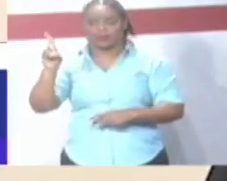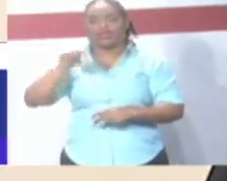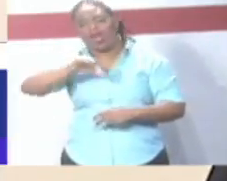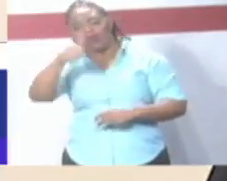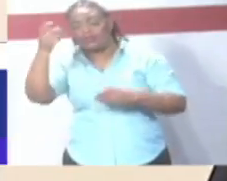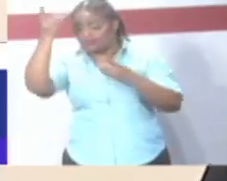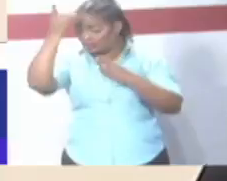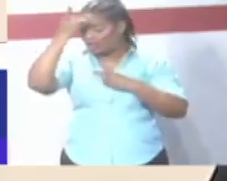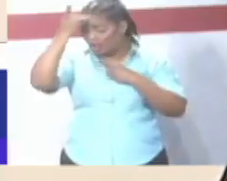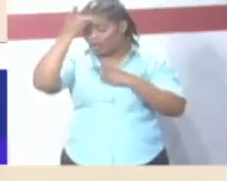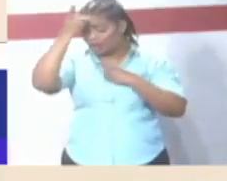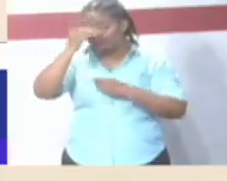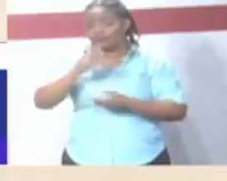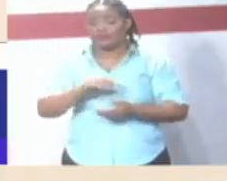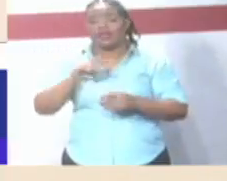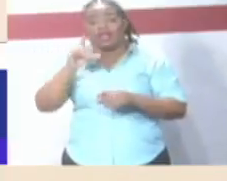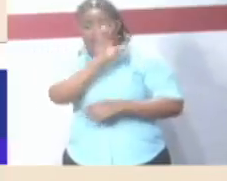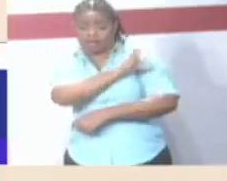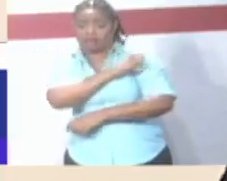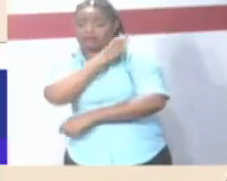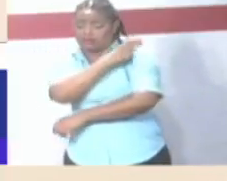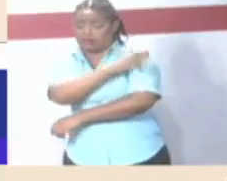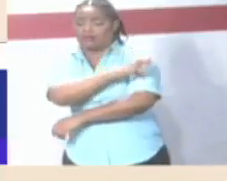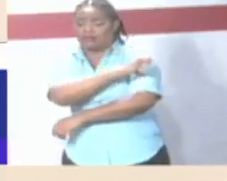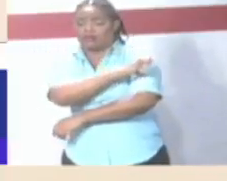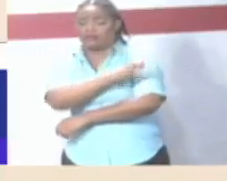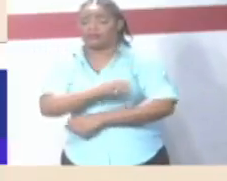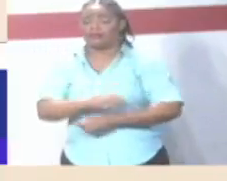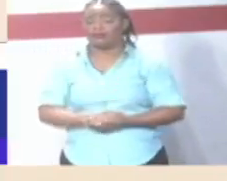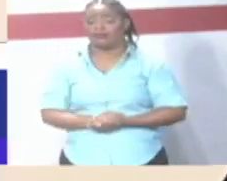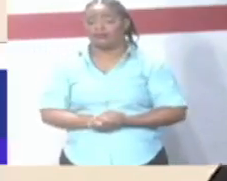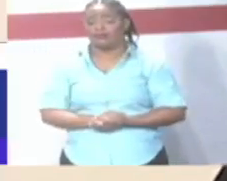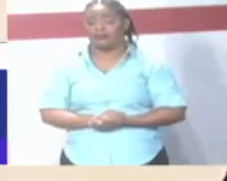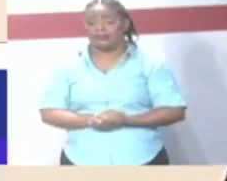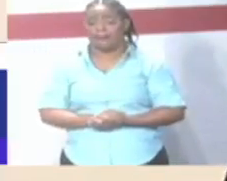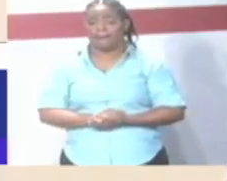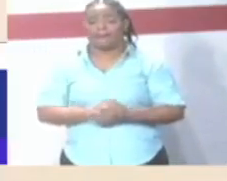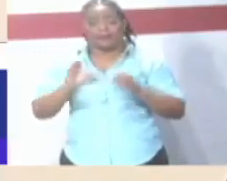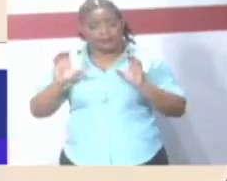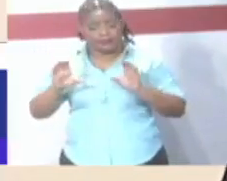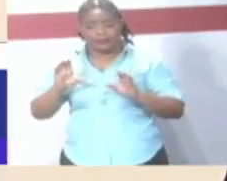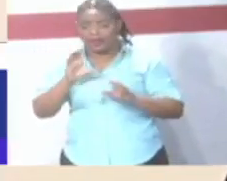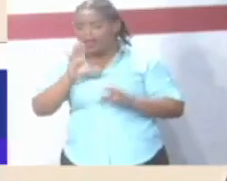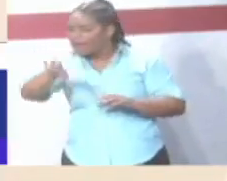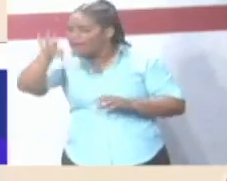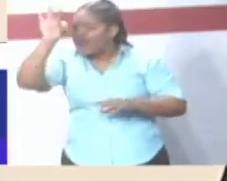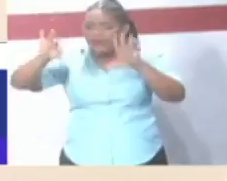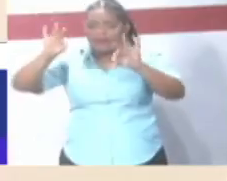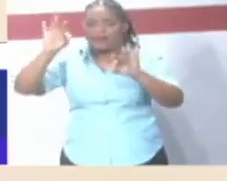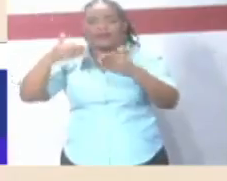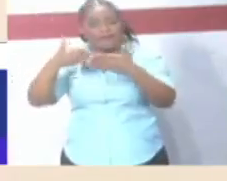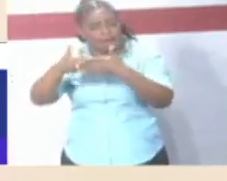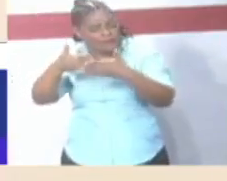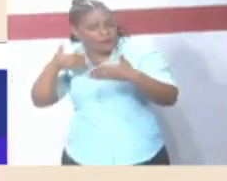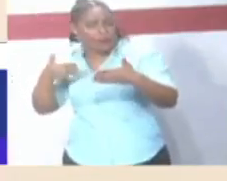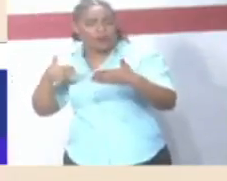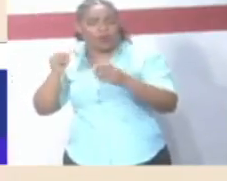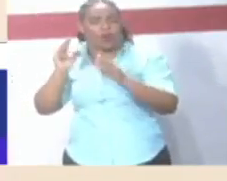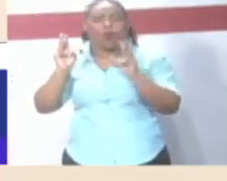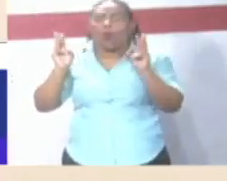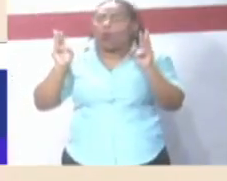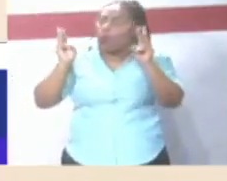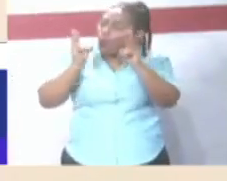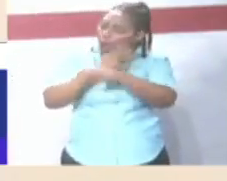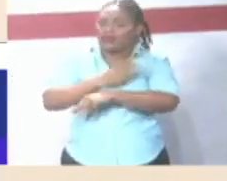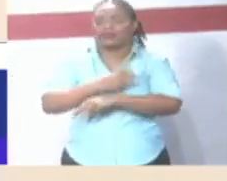to reach out to people to make sure we catch diseases before they get worse, before they go over the tipping point. Not because of COVID, but because you have a